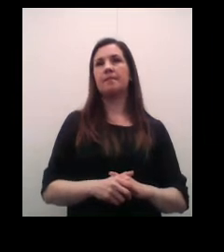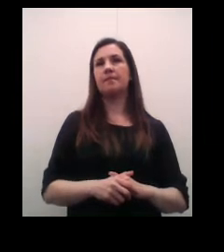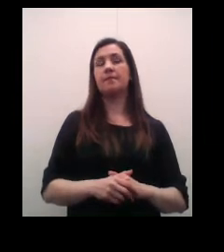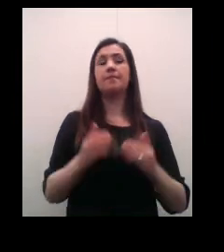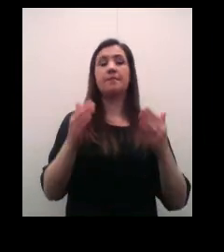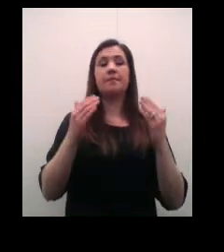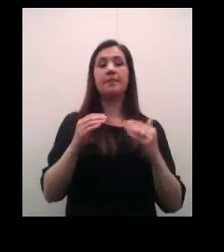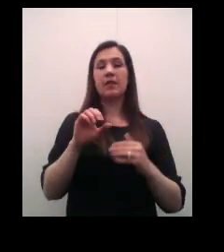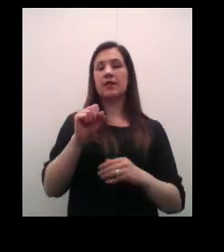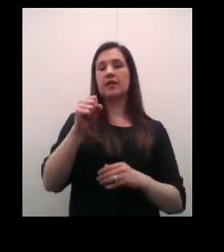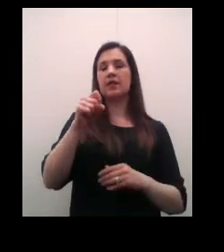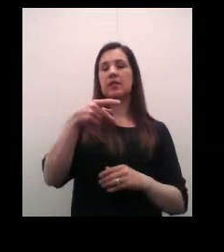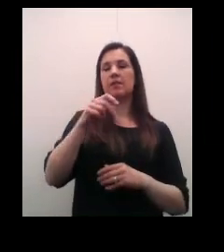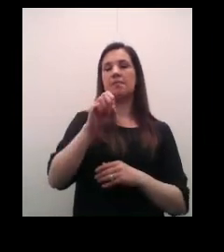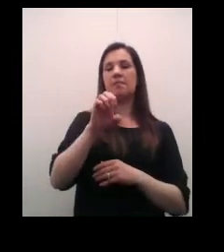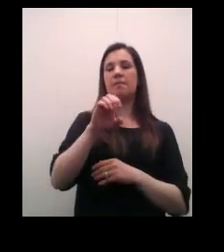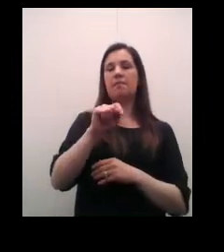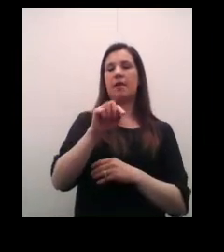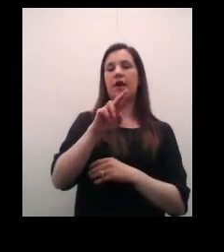Stephen Marth, Spectrum News.